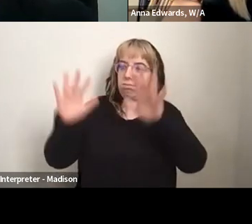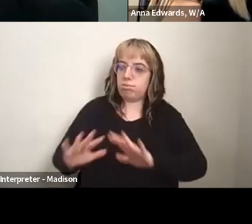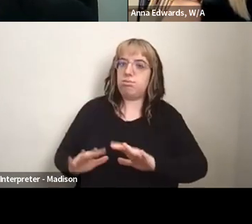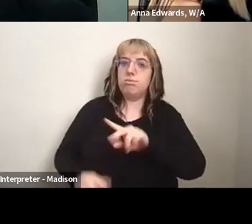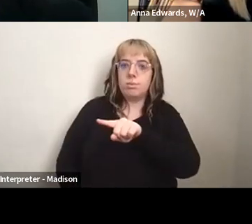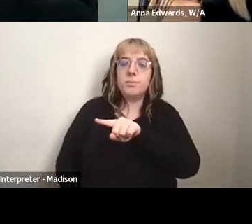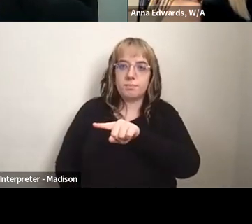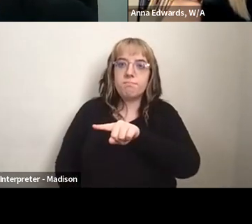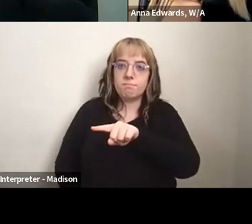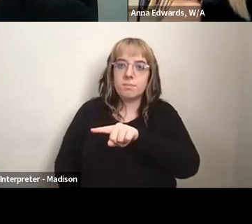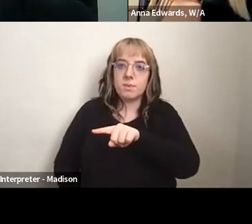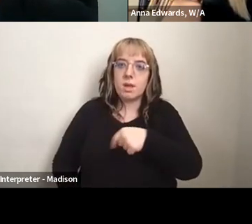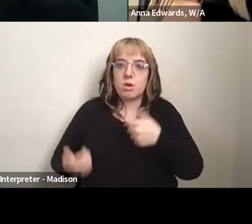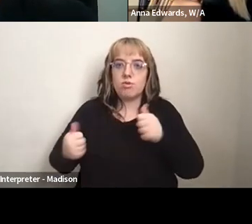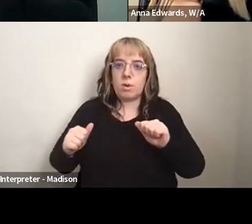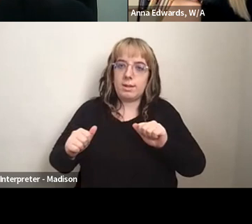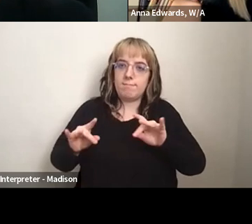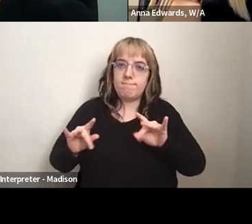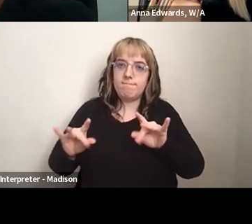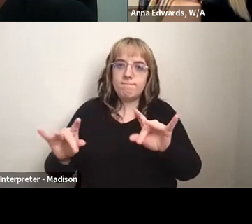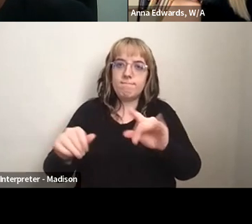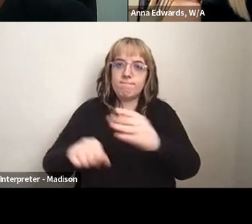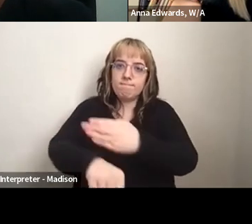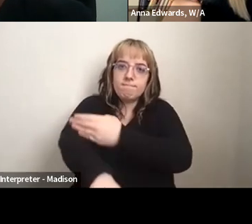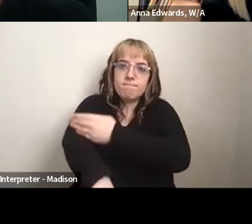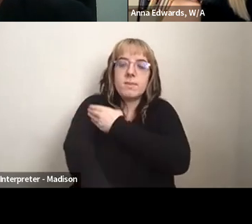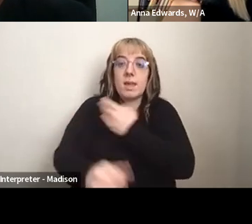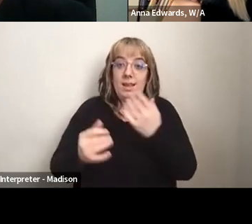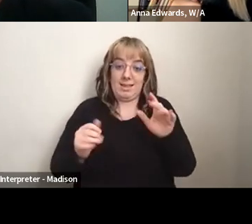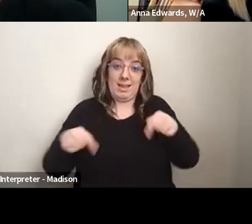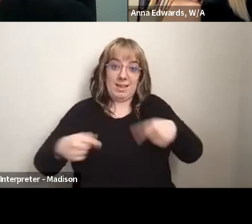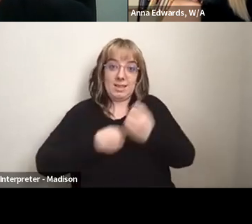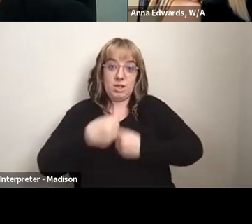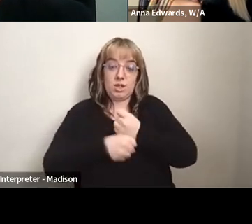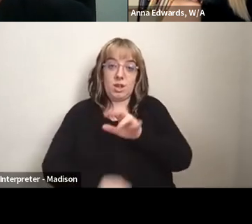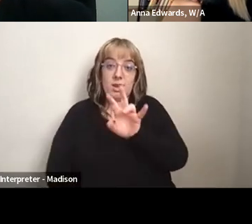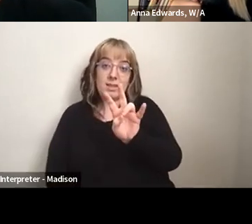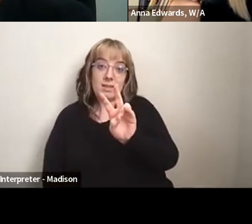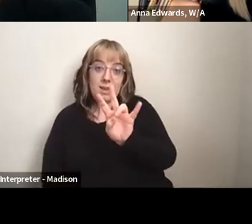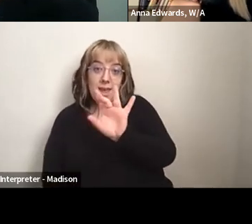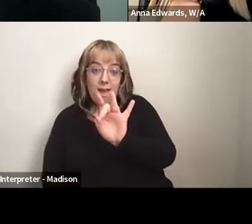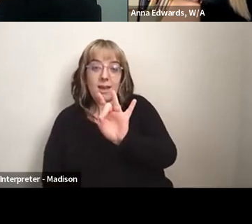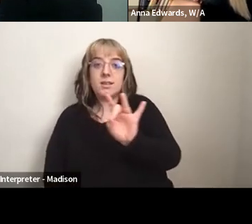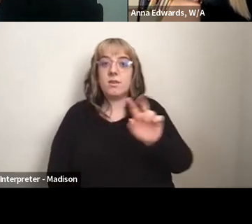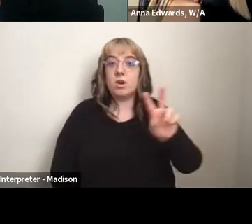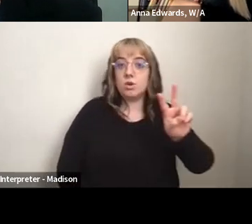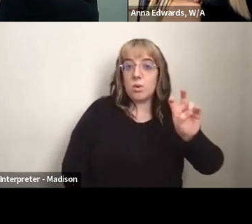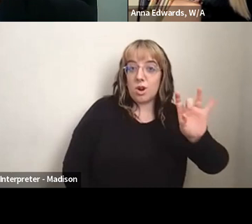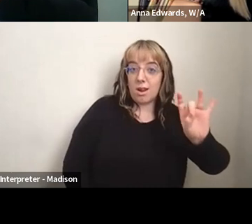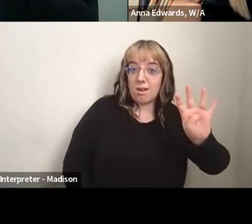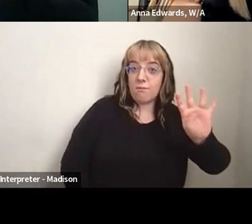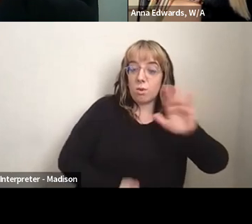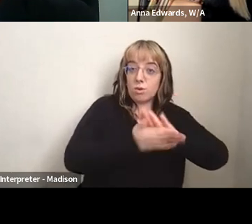we are adopting new materials, we this year have 78 of our 284 schools that have adopted